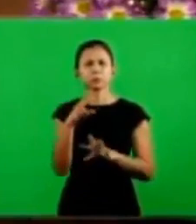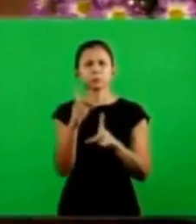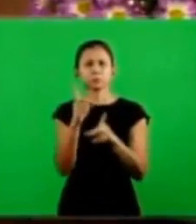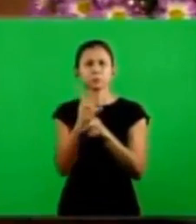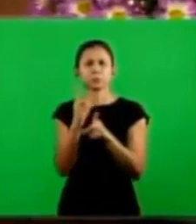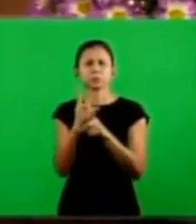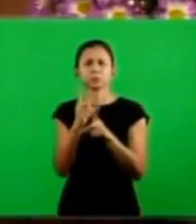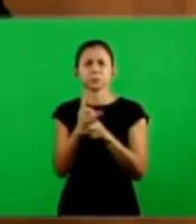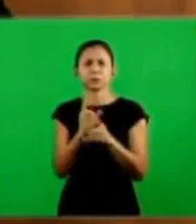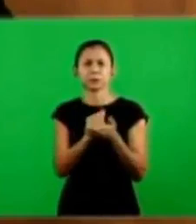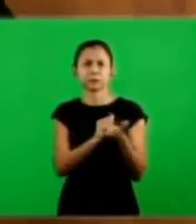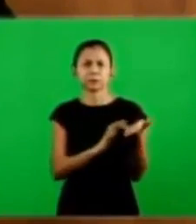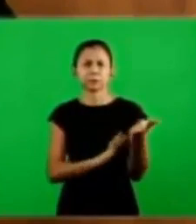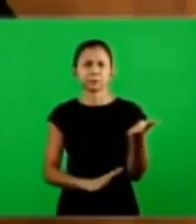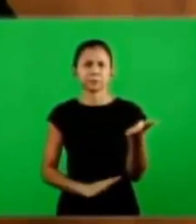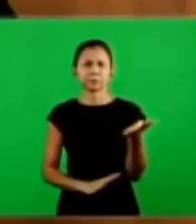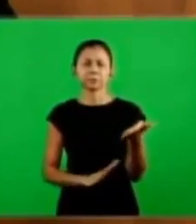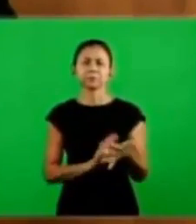5 more minutes